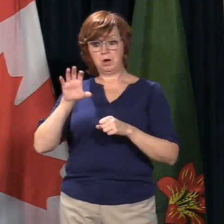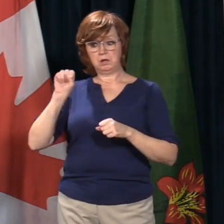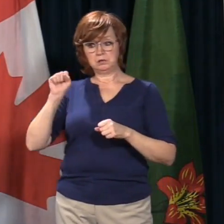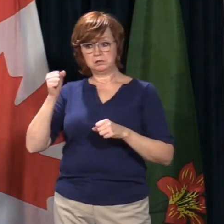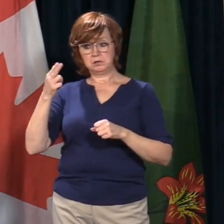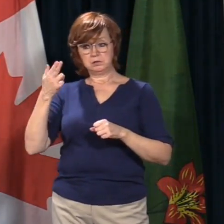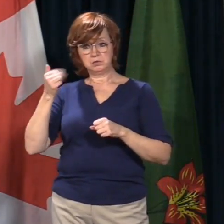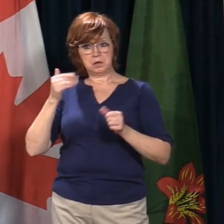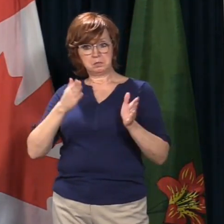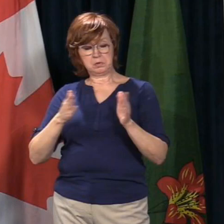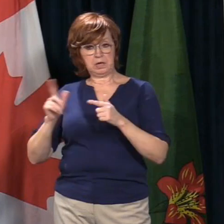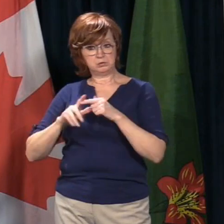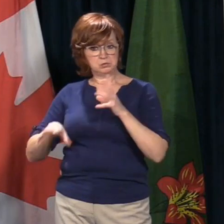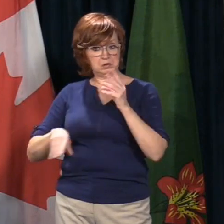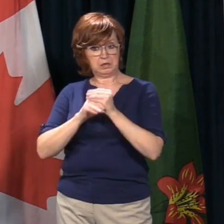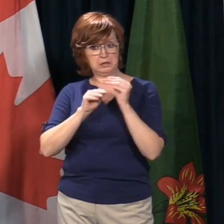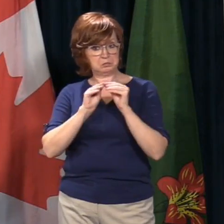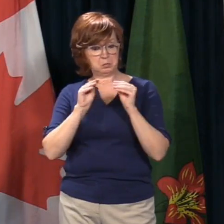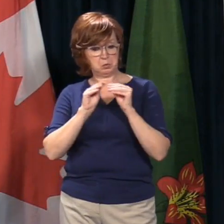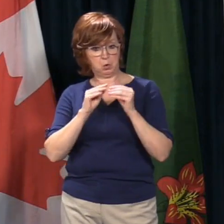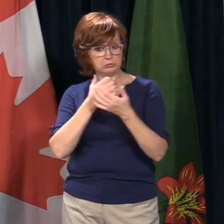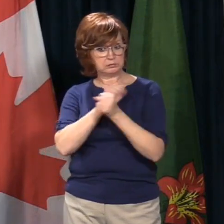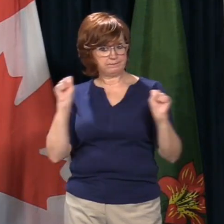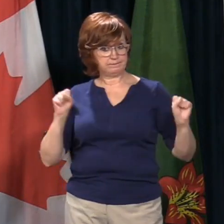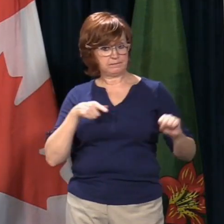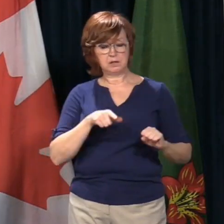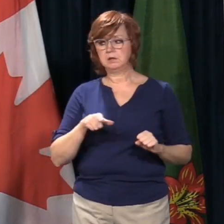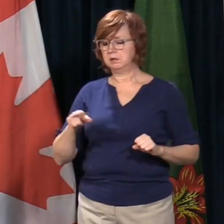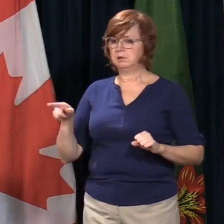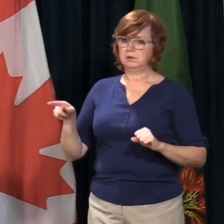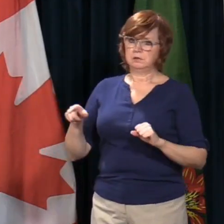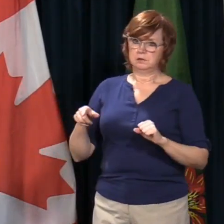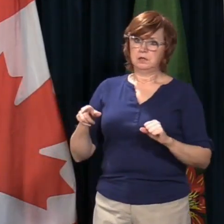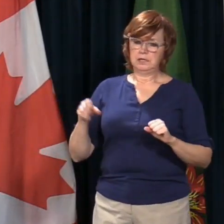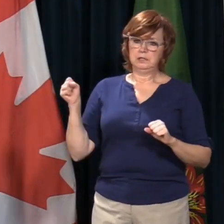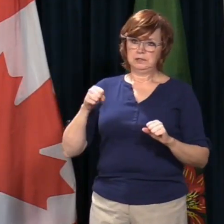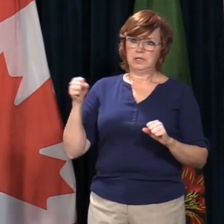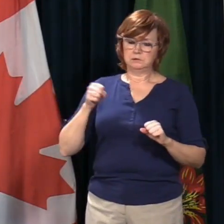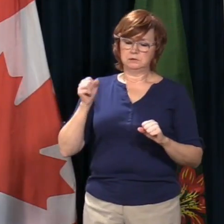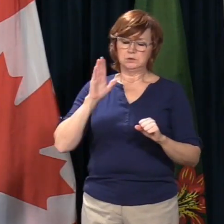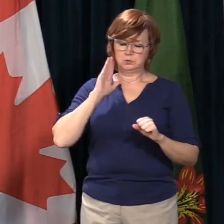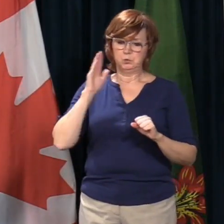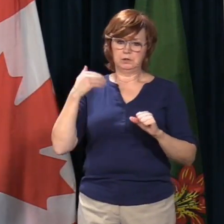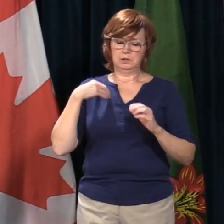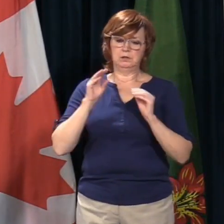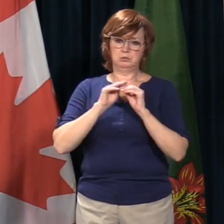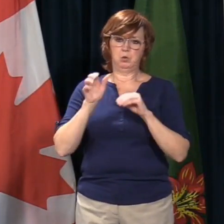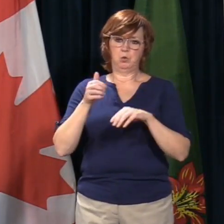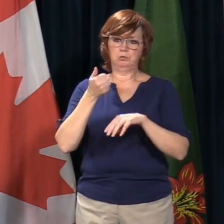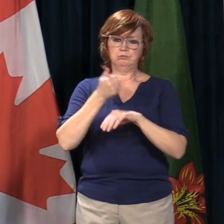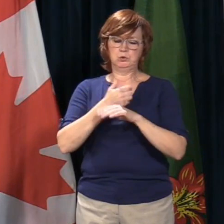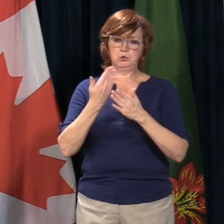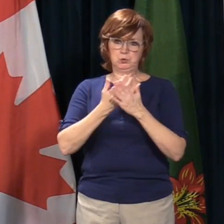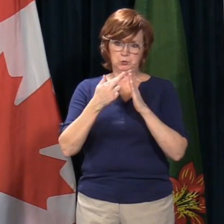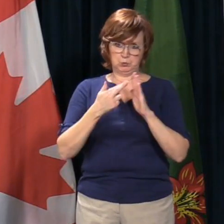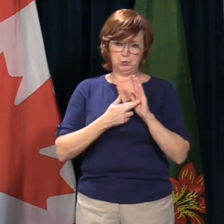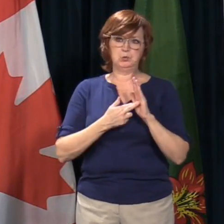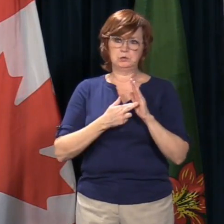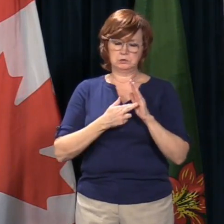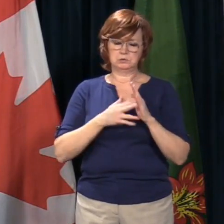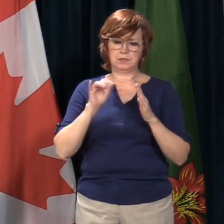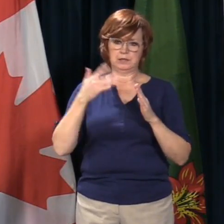Well, I think the obvious answer is yes, and that's why we're announcing some of the new changes today, in particular about implementing the